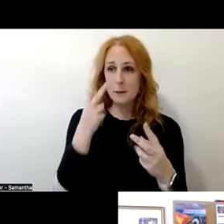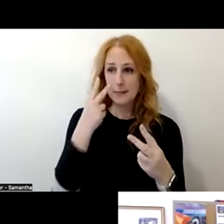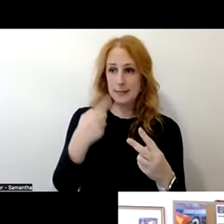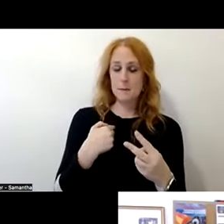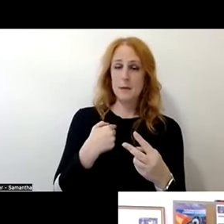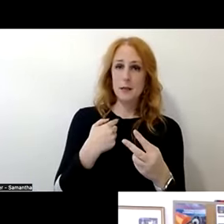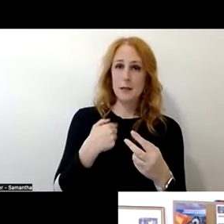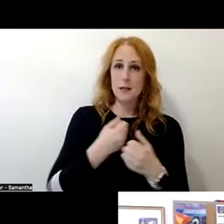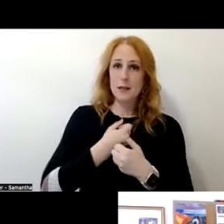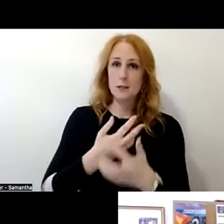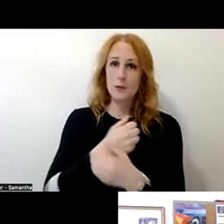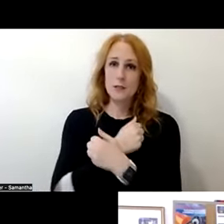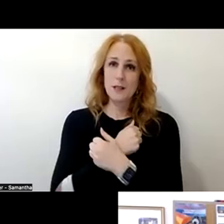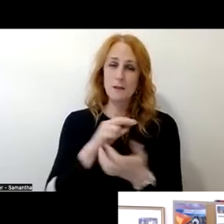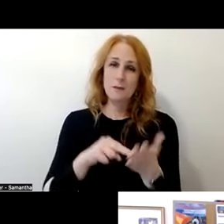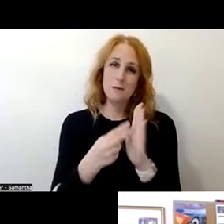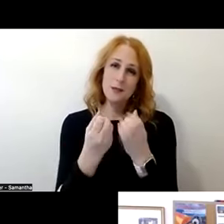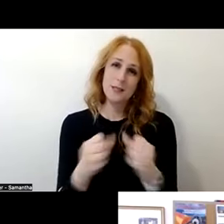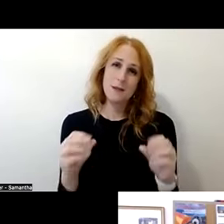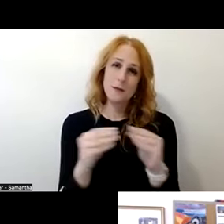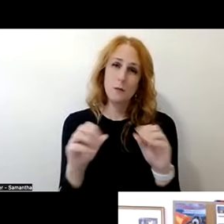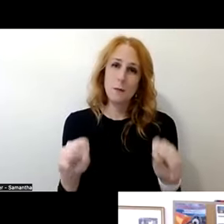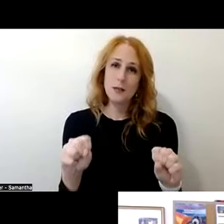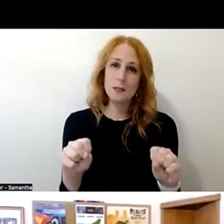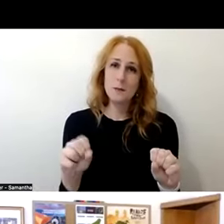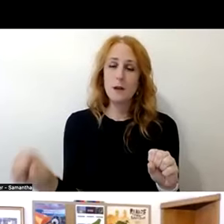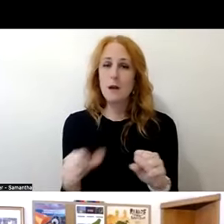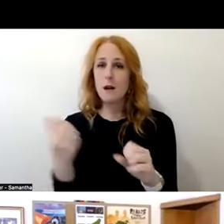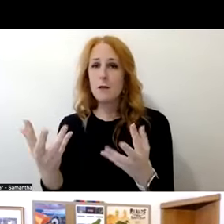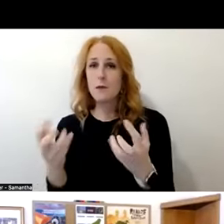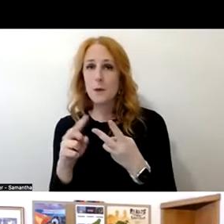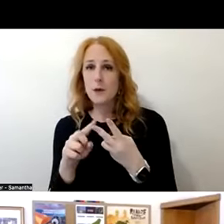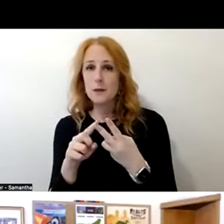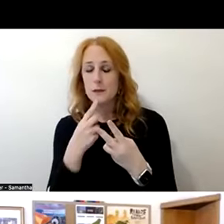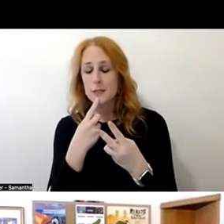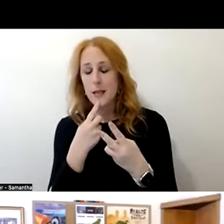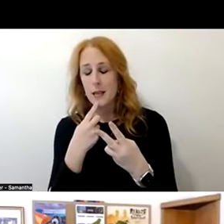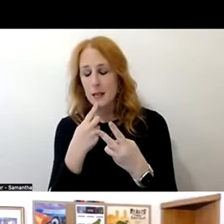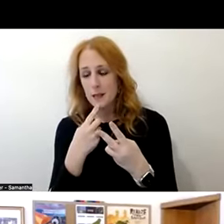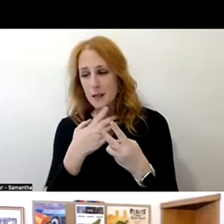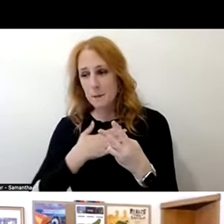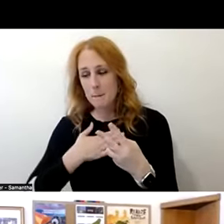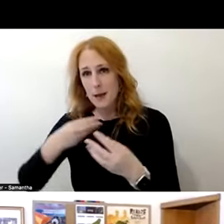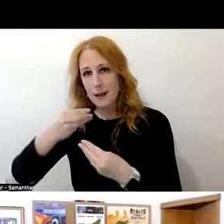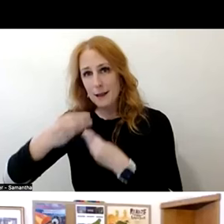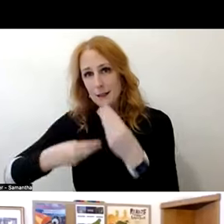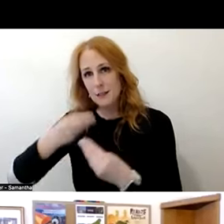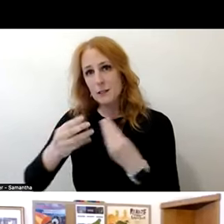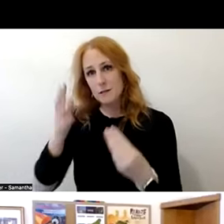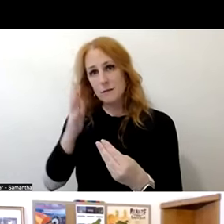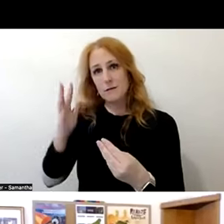on a pathway that makes safety more possible. Other thing I will say is, you know, just holding in mind ancestors and wise